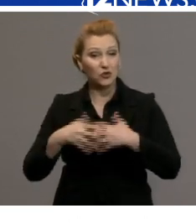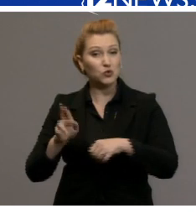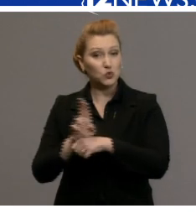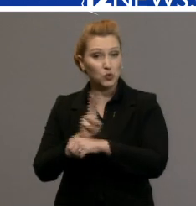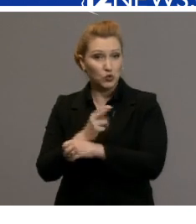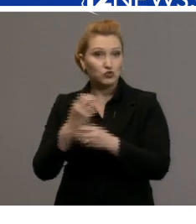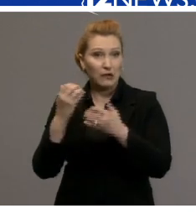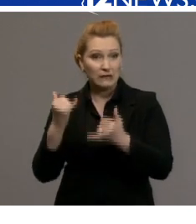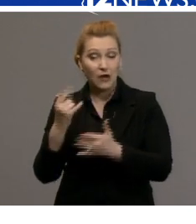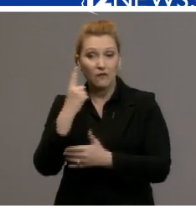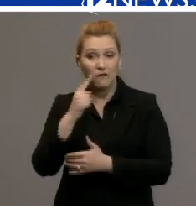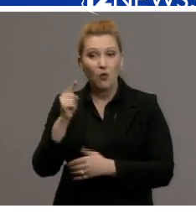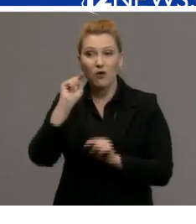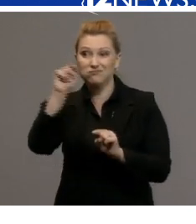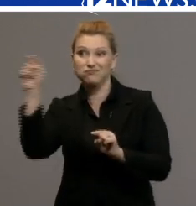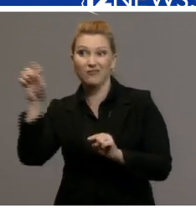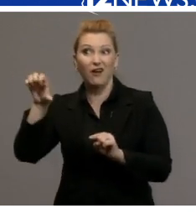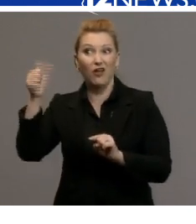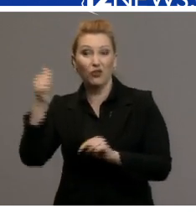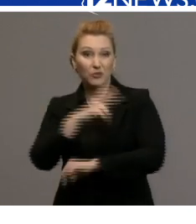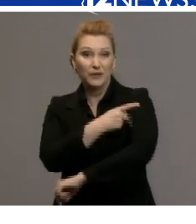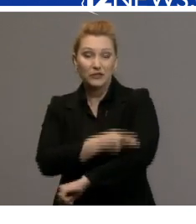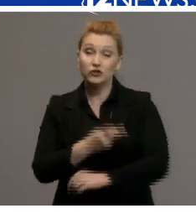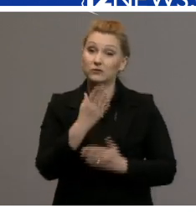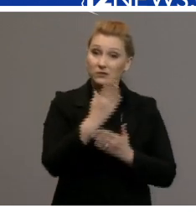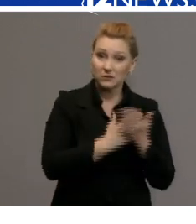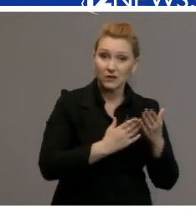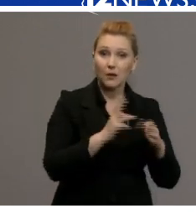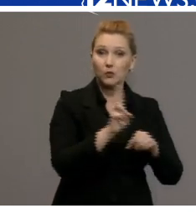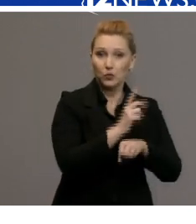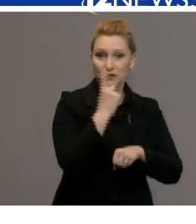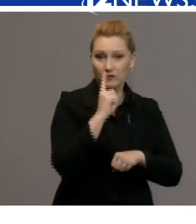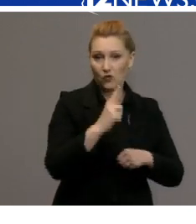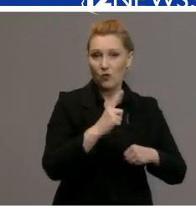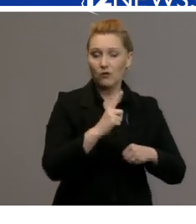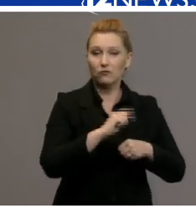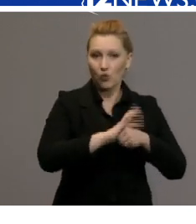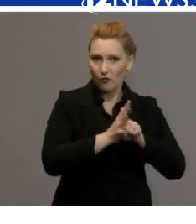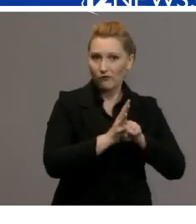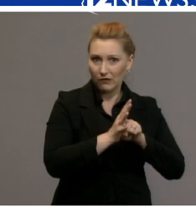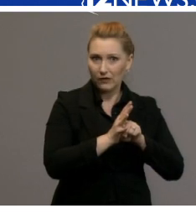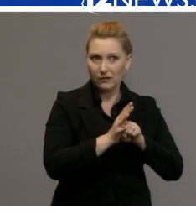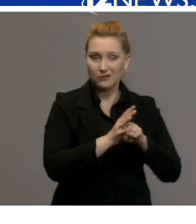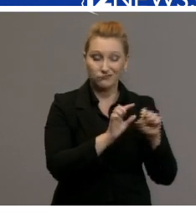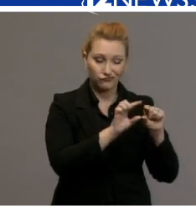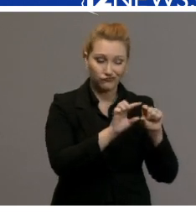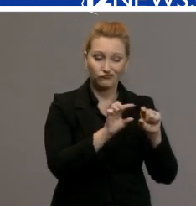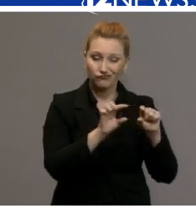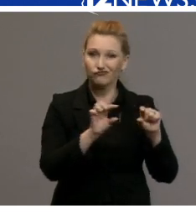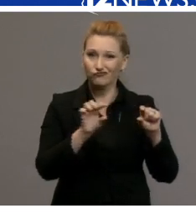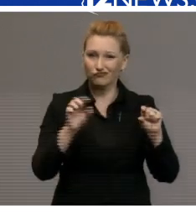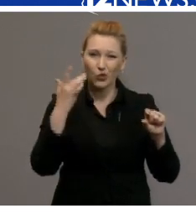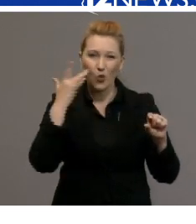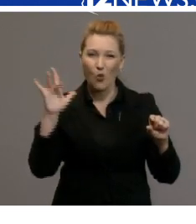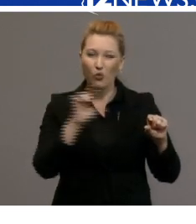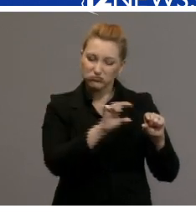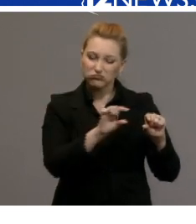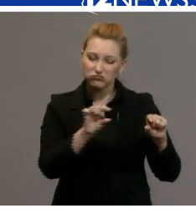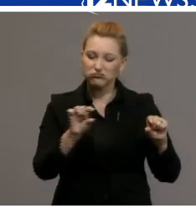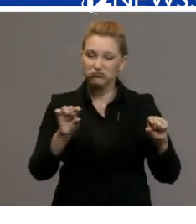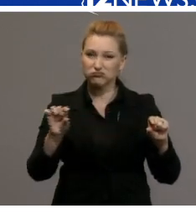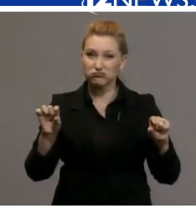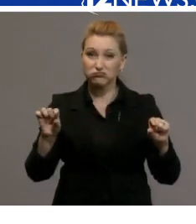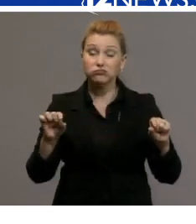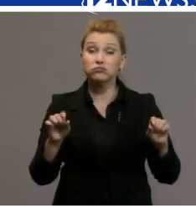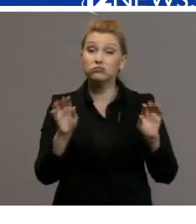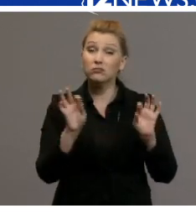for patients with ventilators is pretty flat, consistent, and steady. The takeaway on ICU